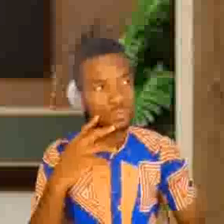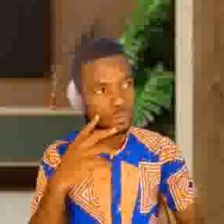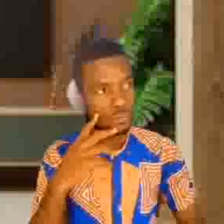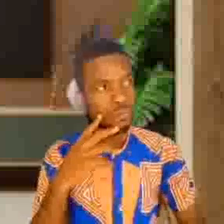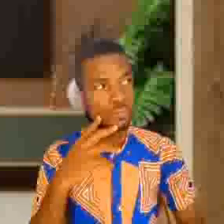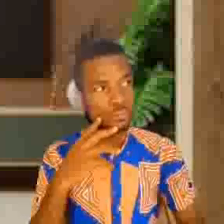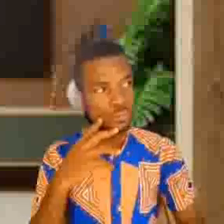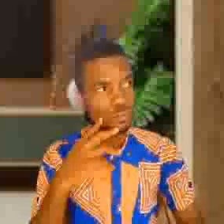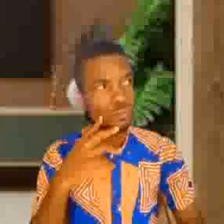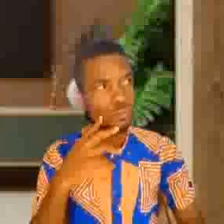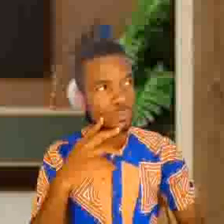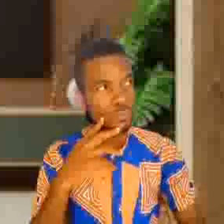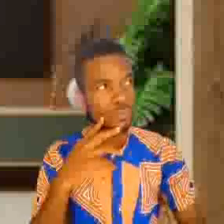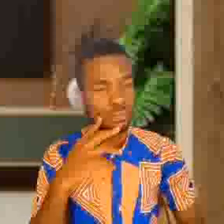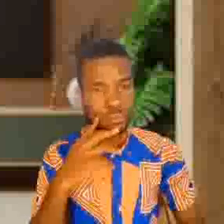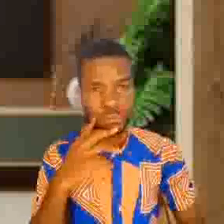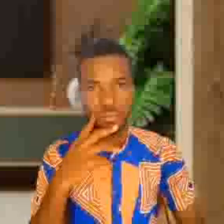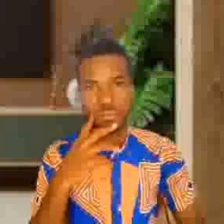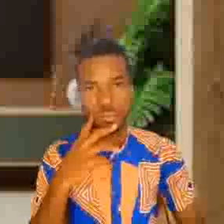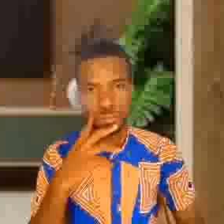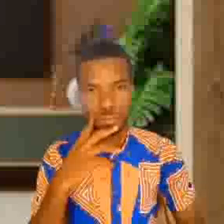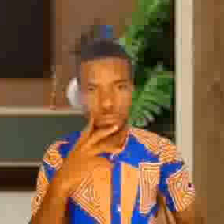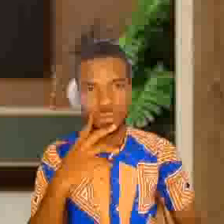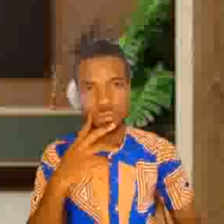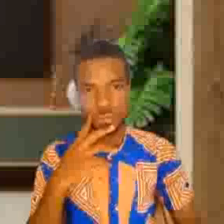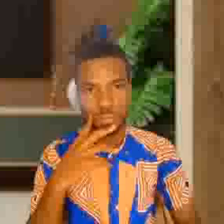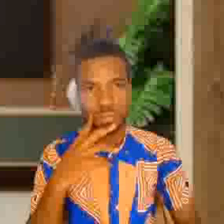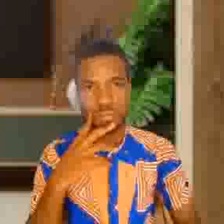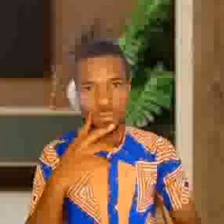has chosen things as a better God than our God.